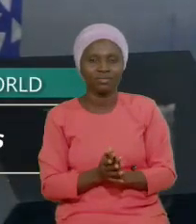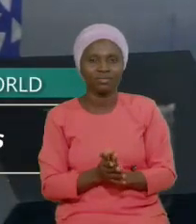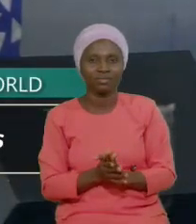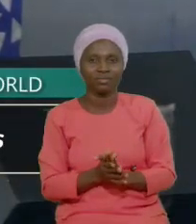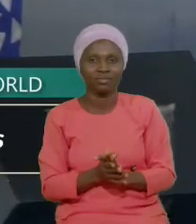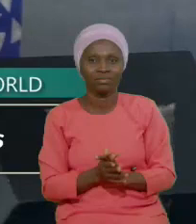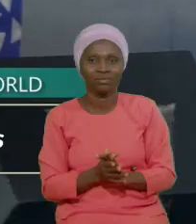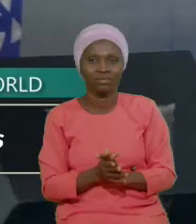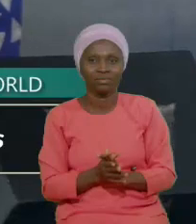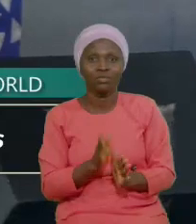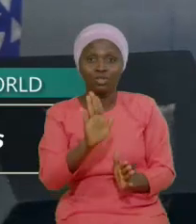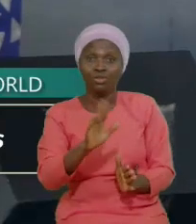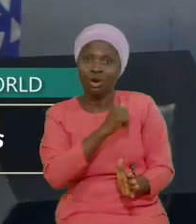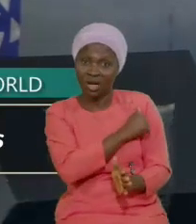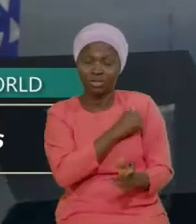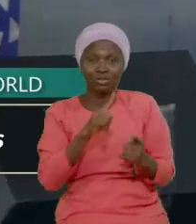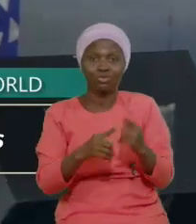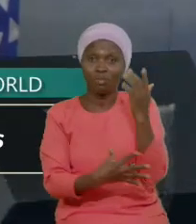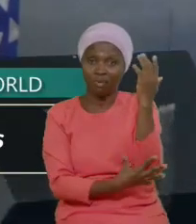Your attitude to poverty.